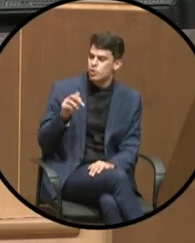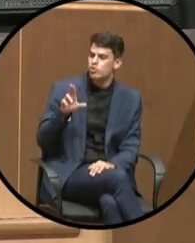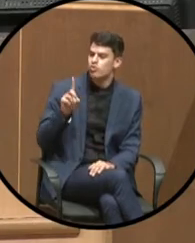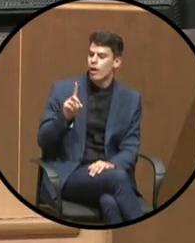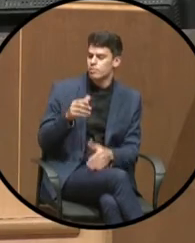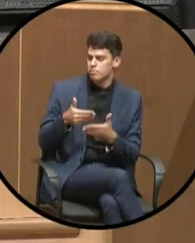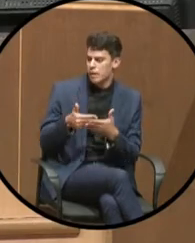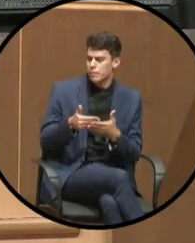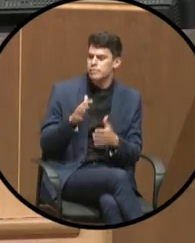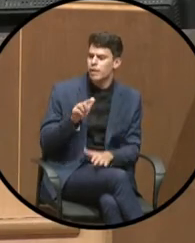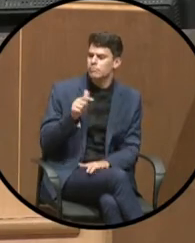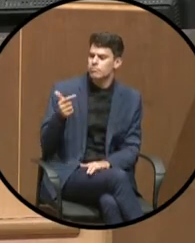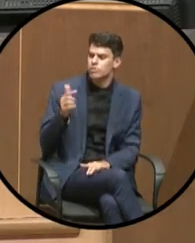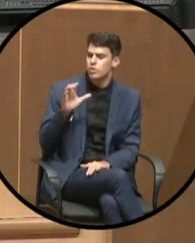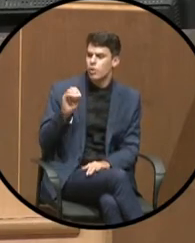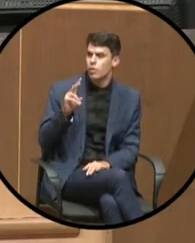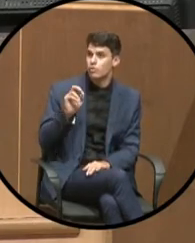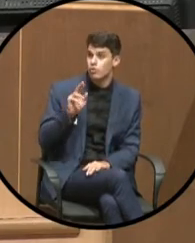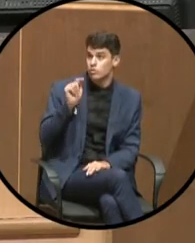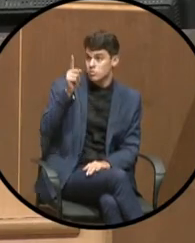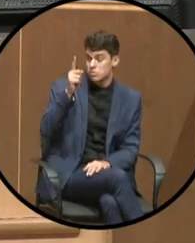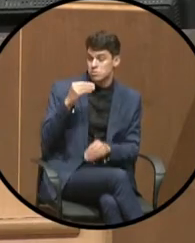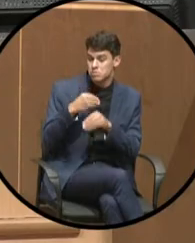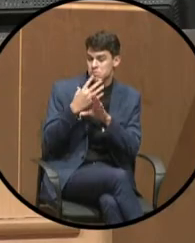Let's hear from Member Cobert.